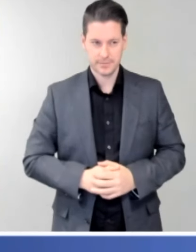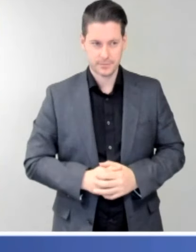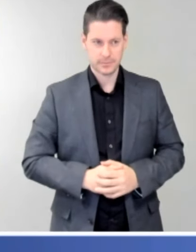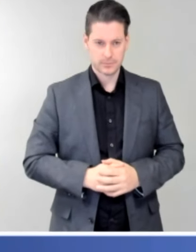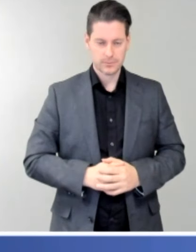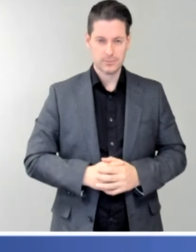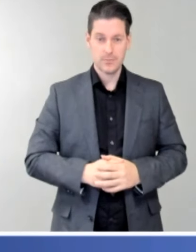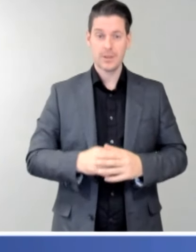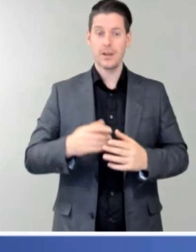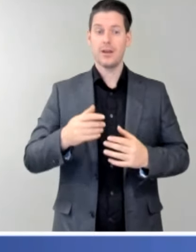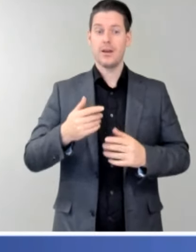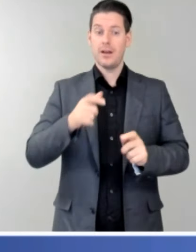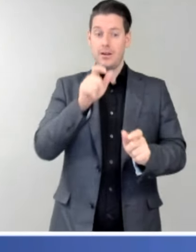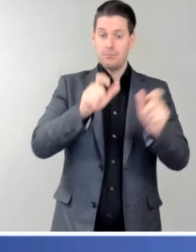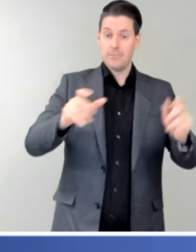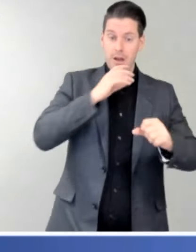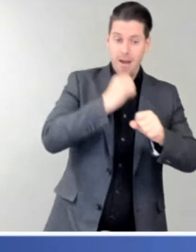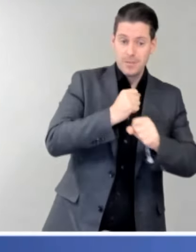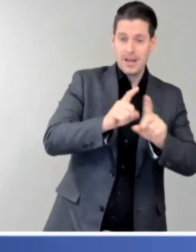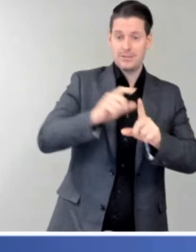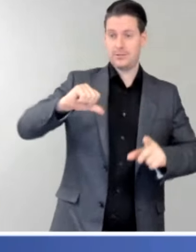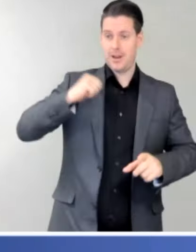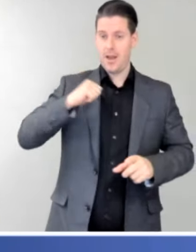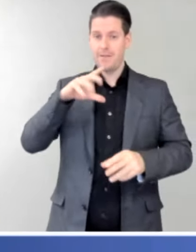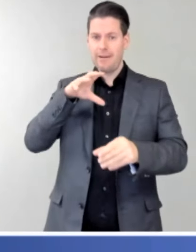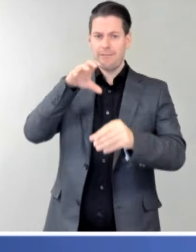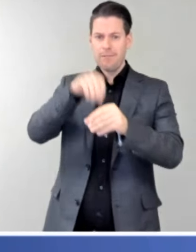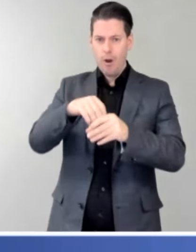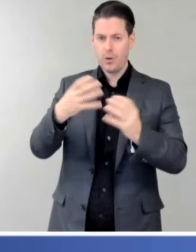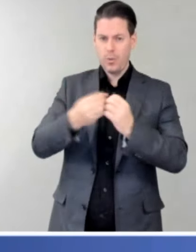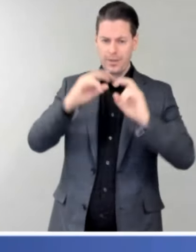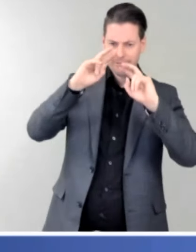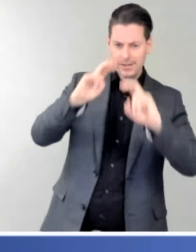in the response to MH17, and most importantly,